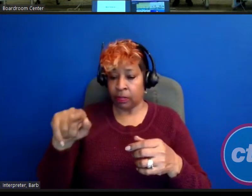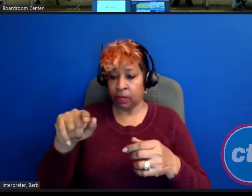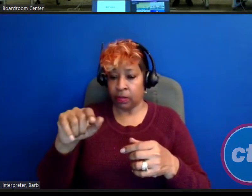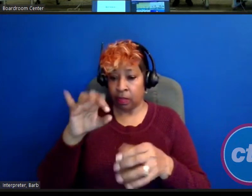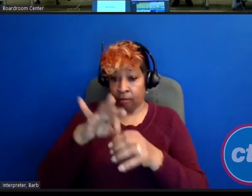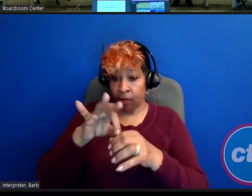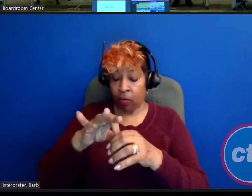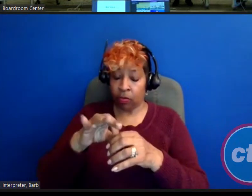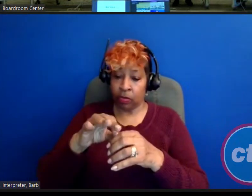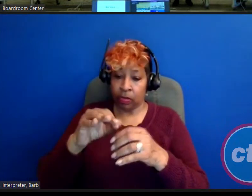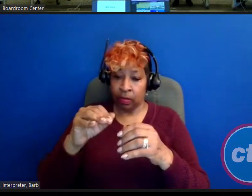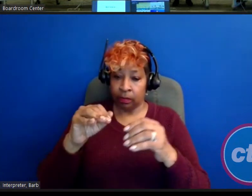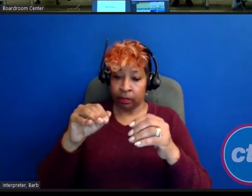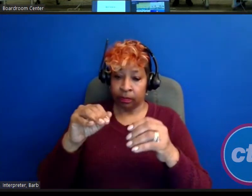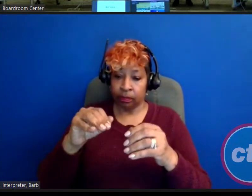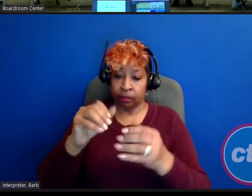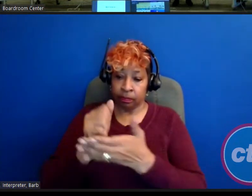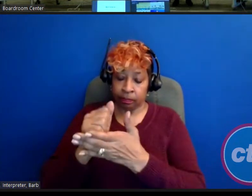carries. Great.